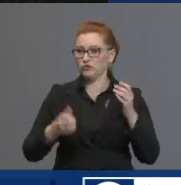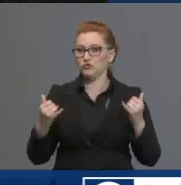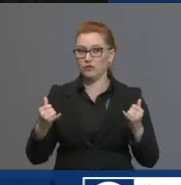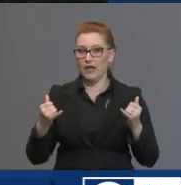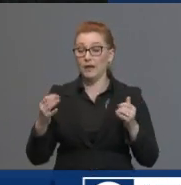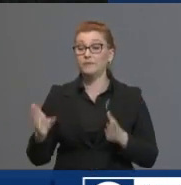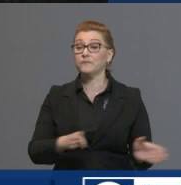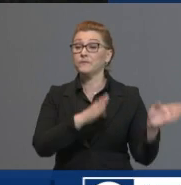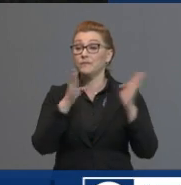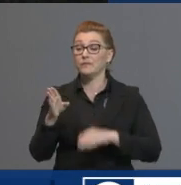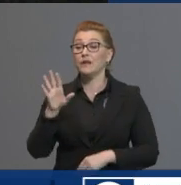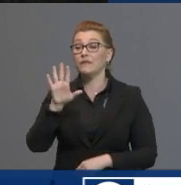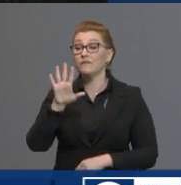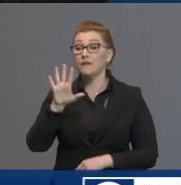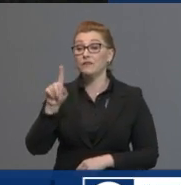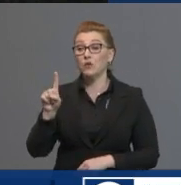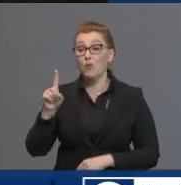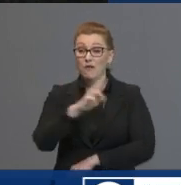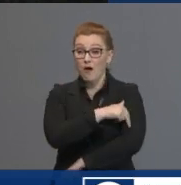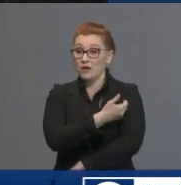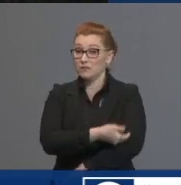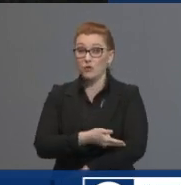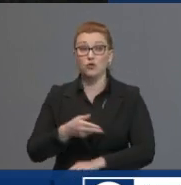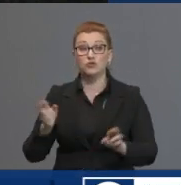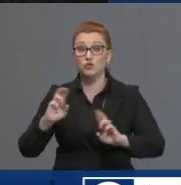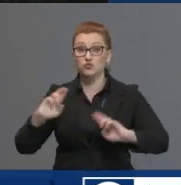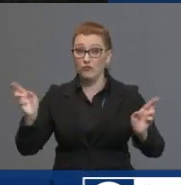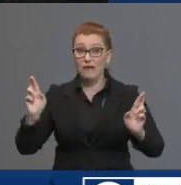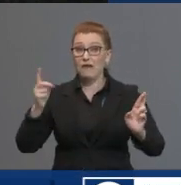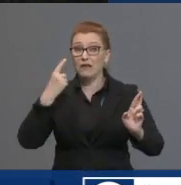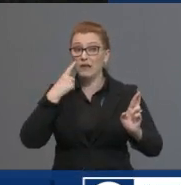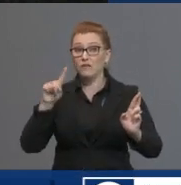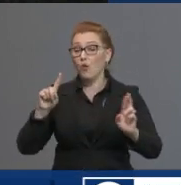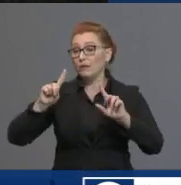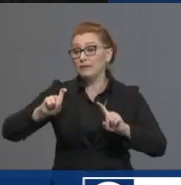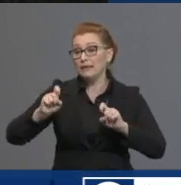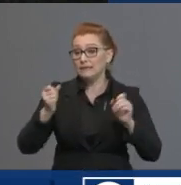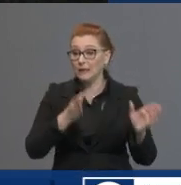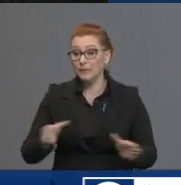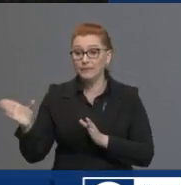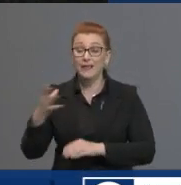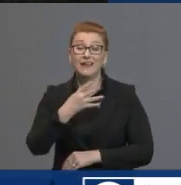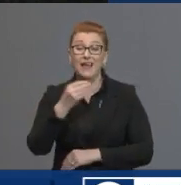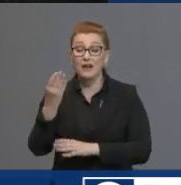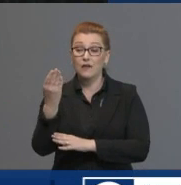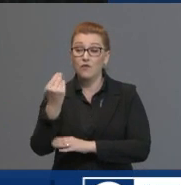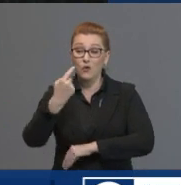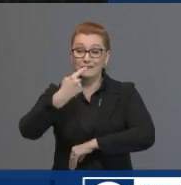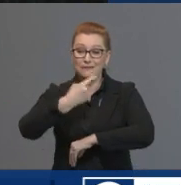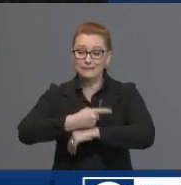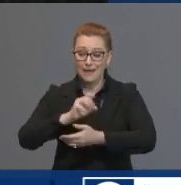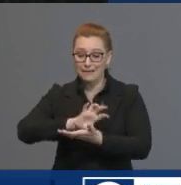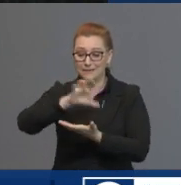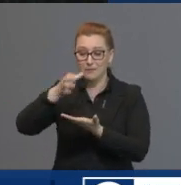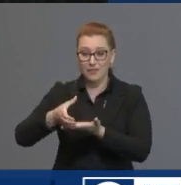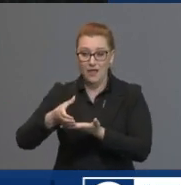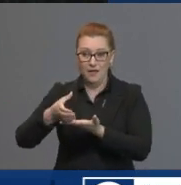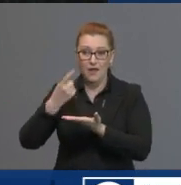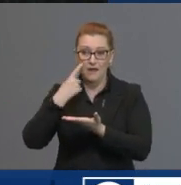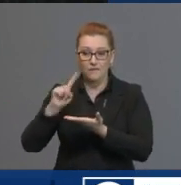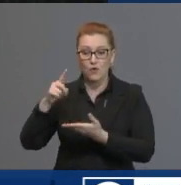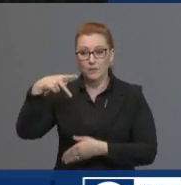robust testing plan and at least 14-day supply of PPE, which is personal protective